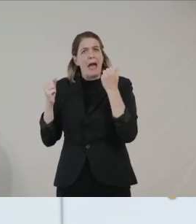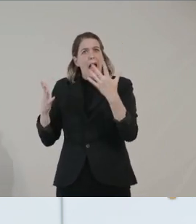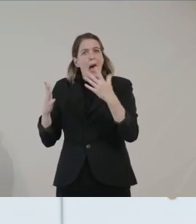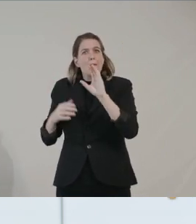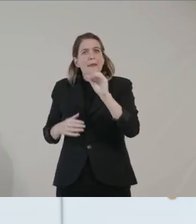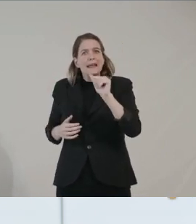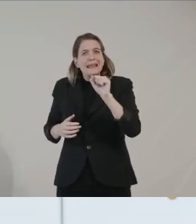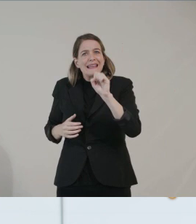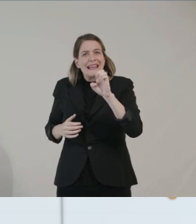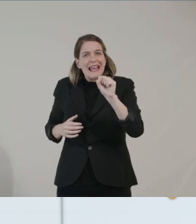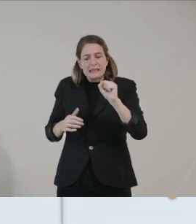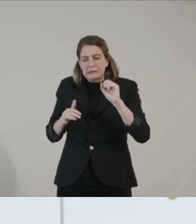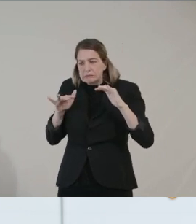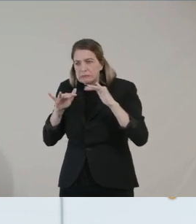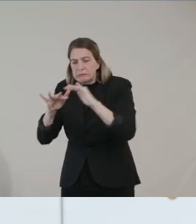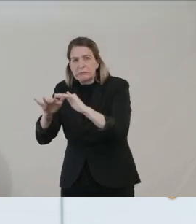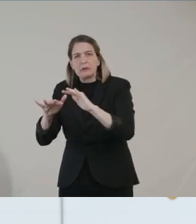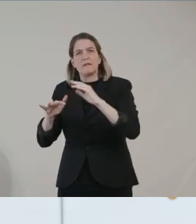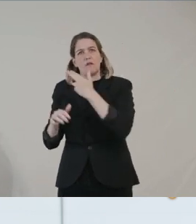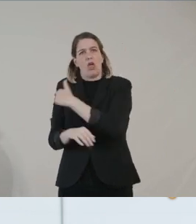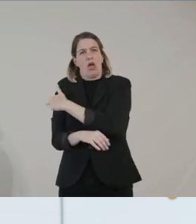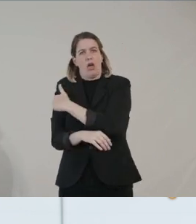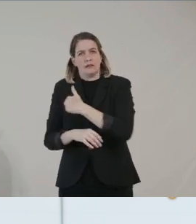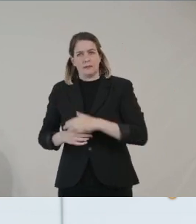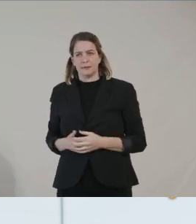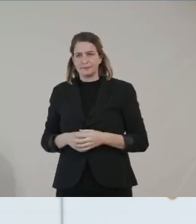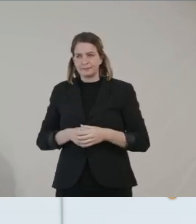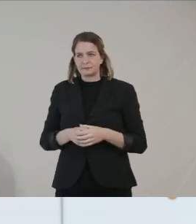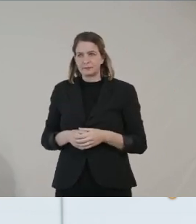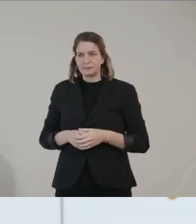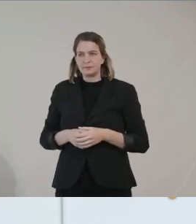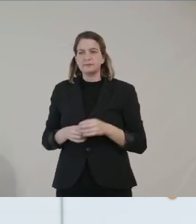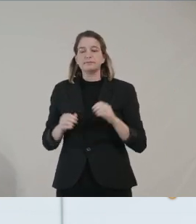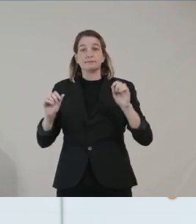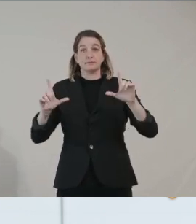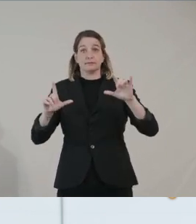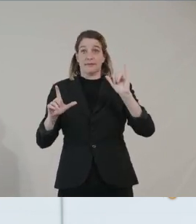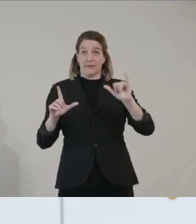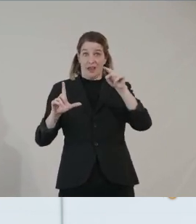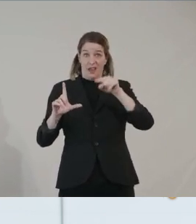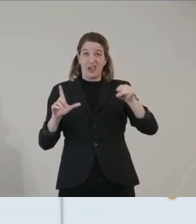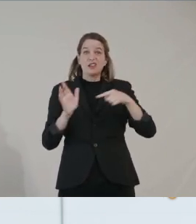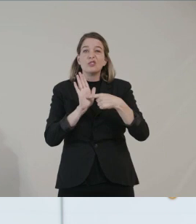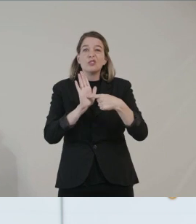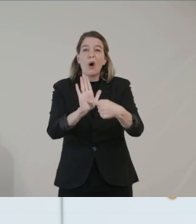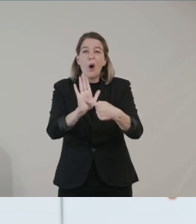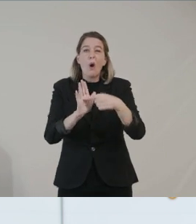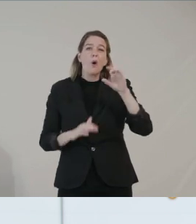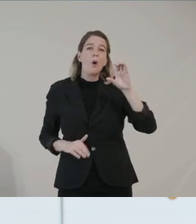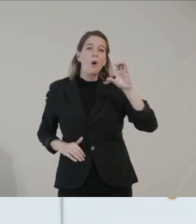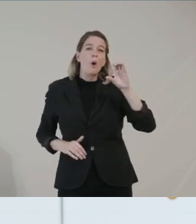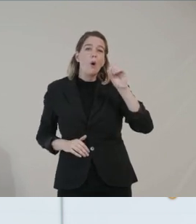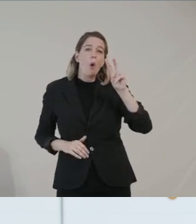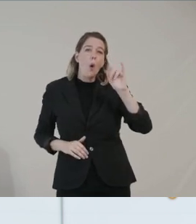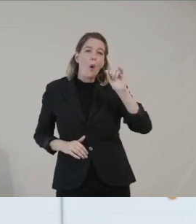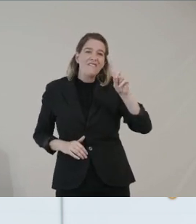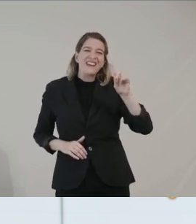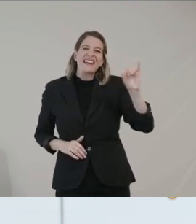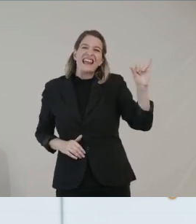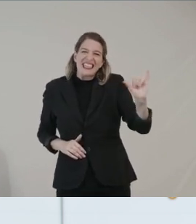Now this chart shows you COVID-like illness surveillance in Arizona and influenza-like